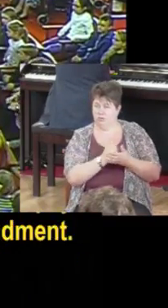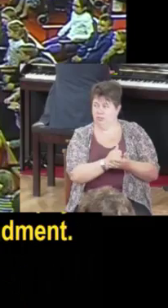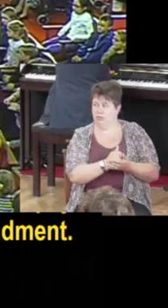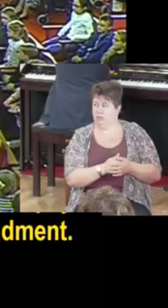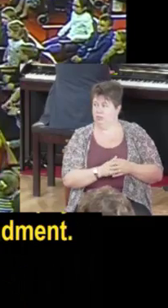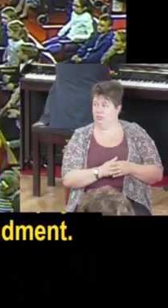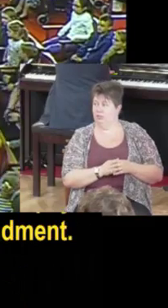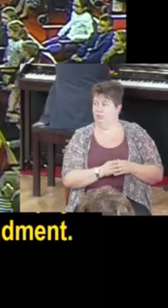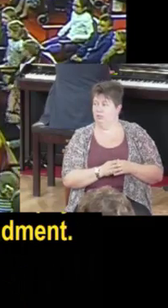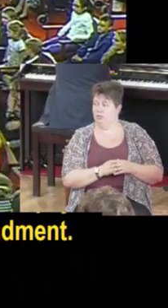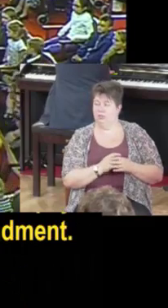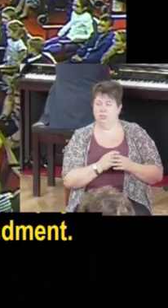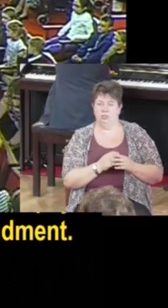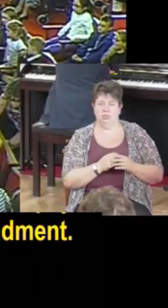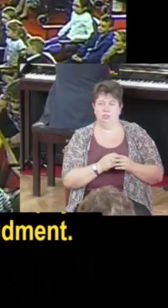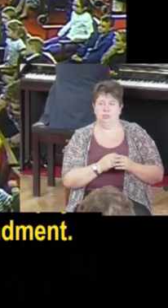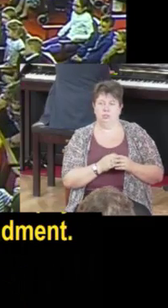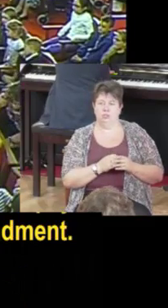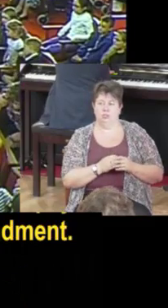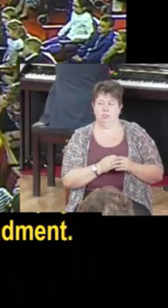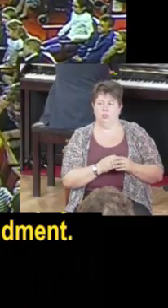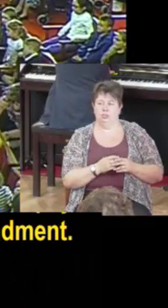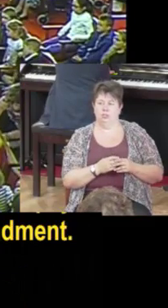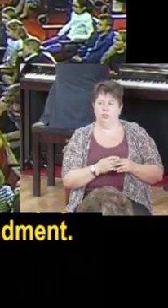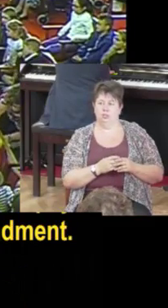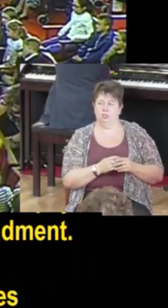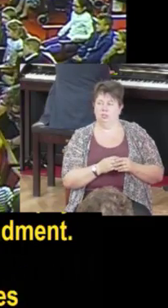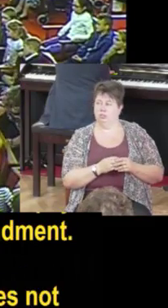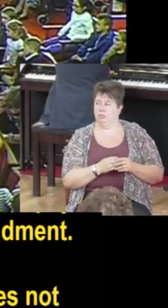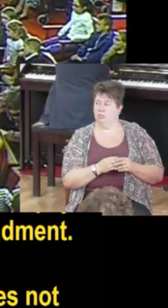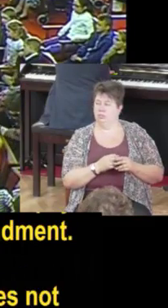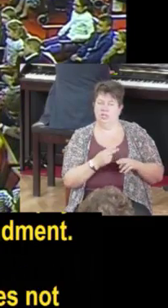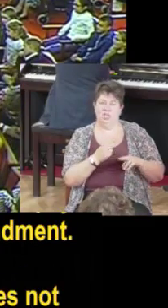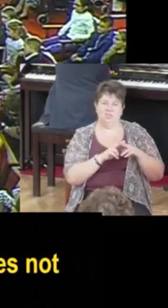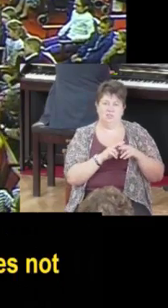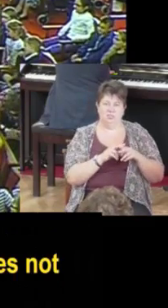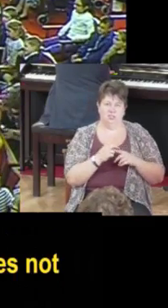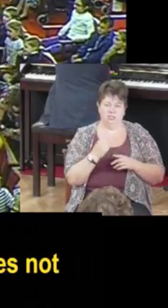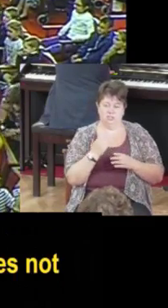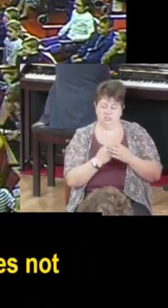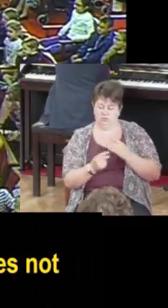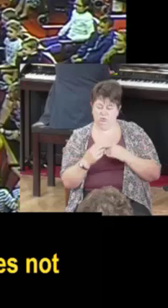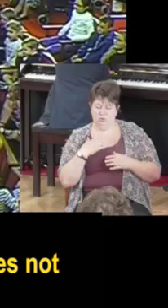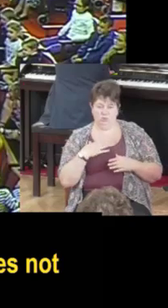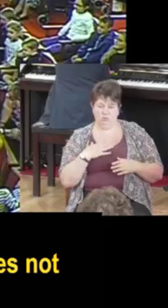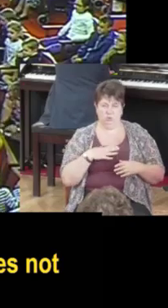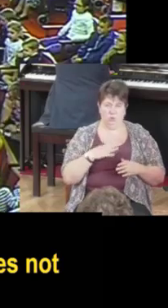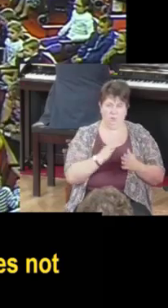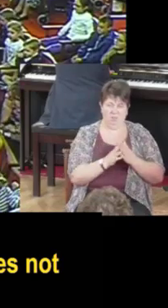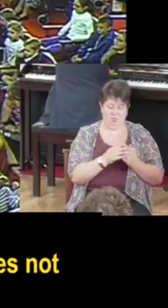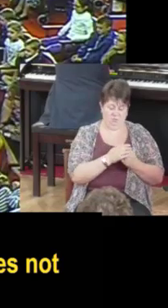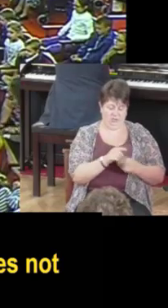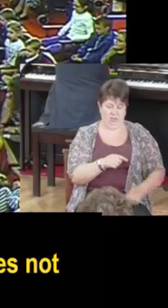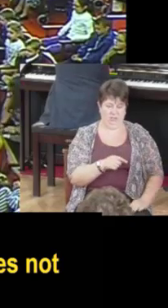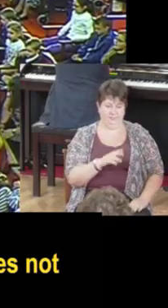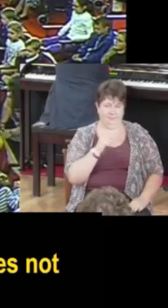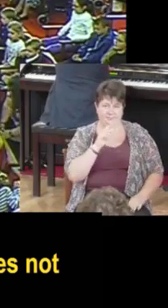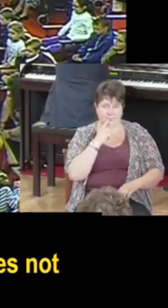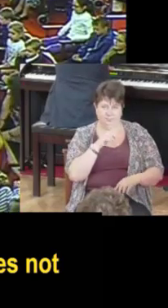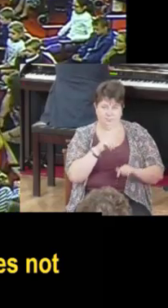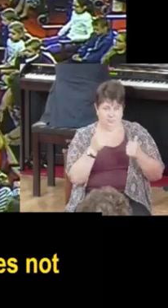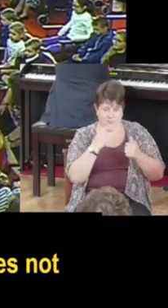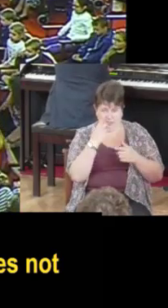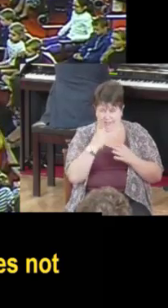If somebody doesn't want to play a game with us, let them not. Well, that's right. You don't force somebody to play with you. So that's a good